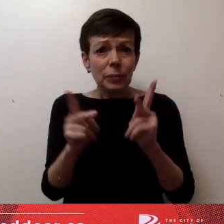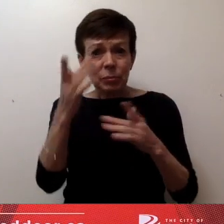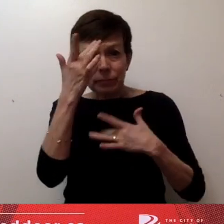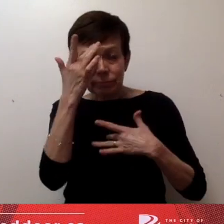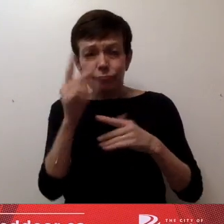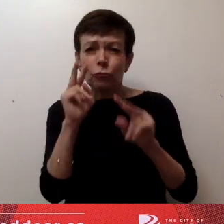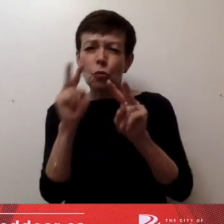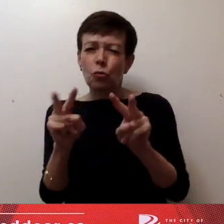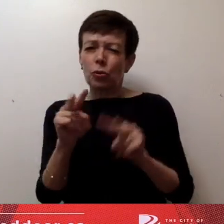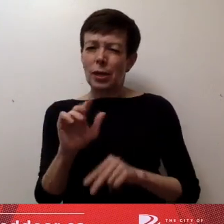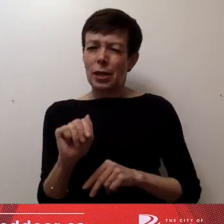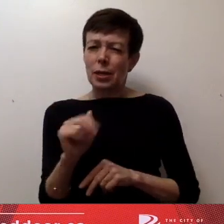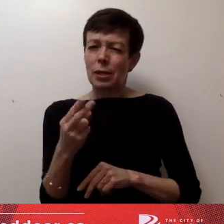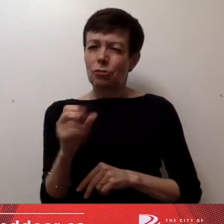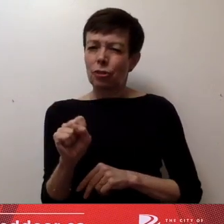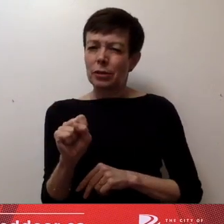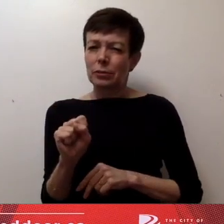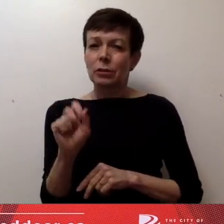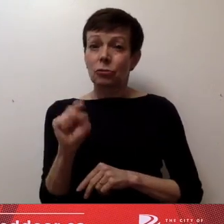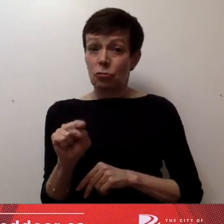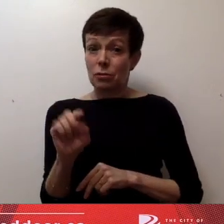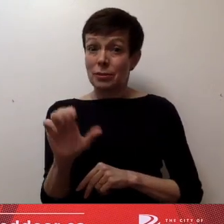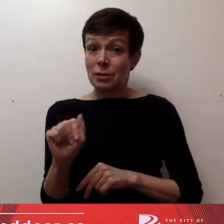Alberta website at